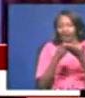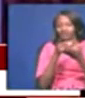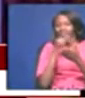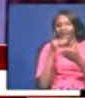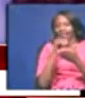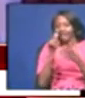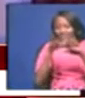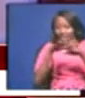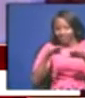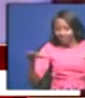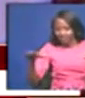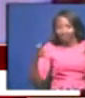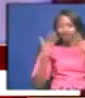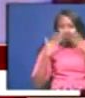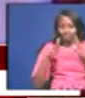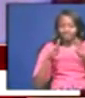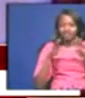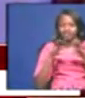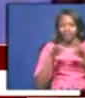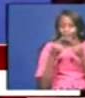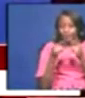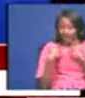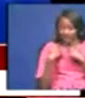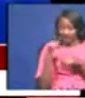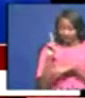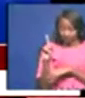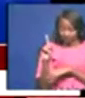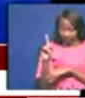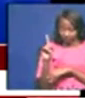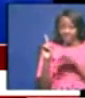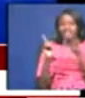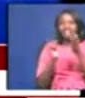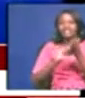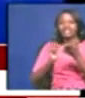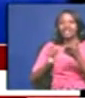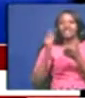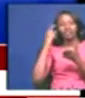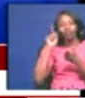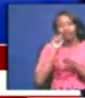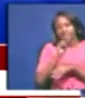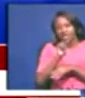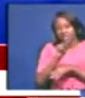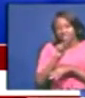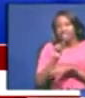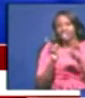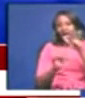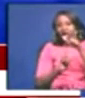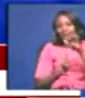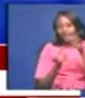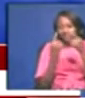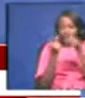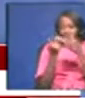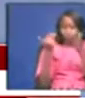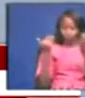while Mercy Wanjau has been appointed as the Secretary to the Cabinet. She was previously serving as the Communications Authority Director in acting